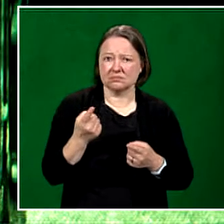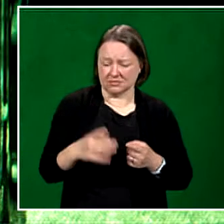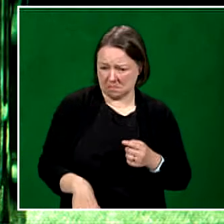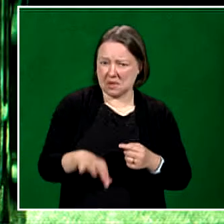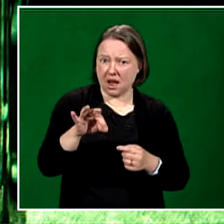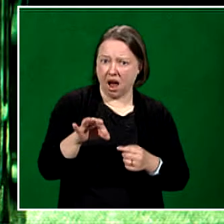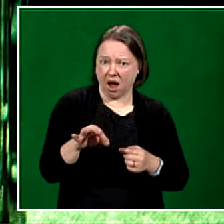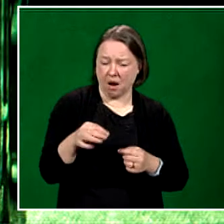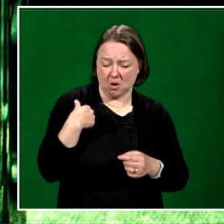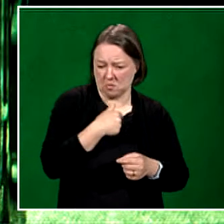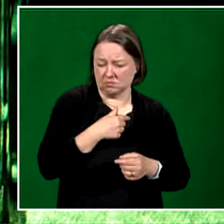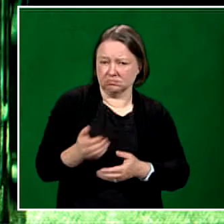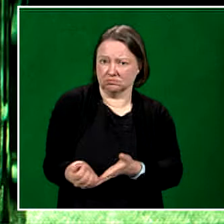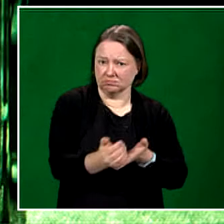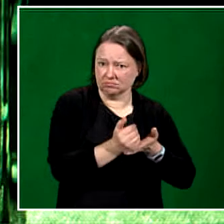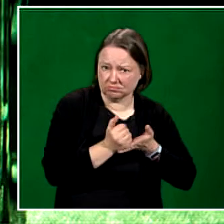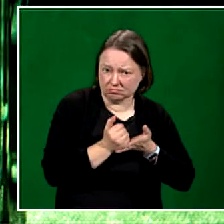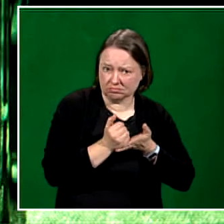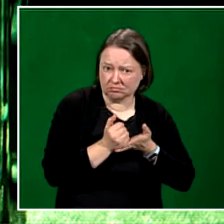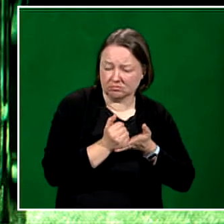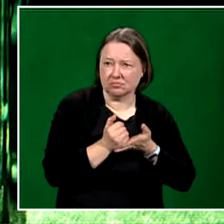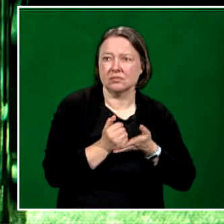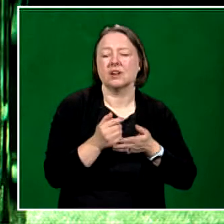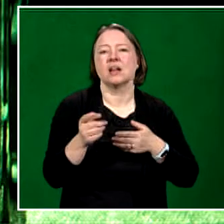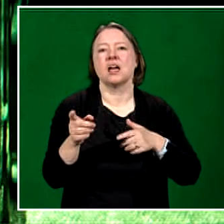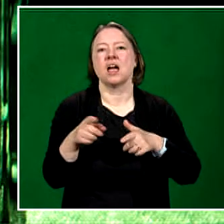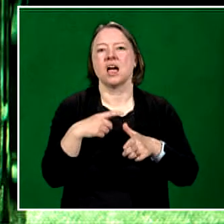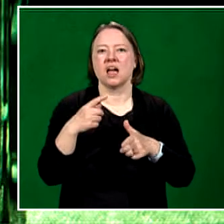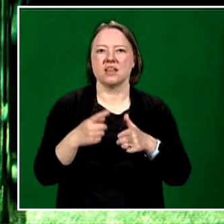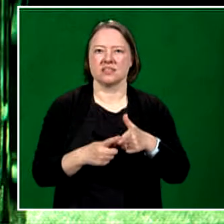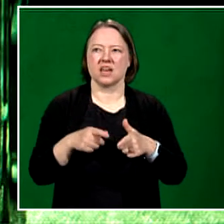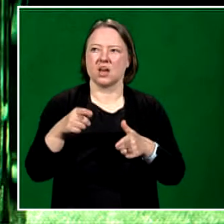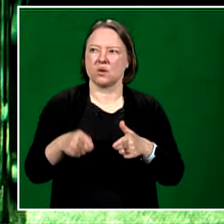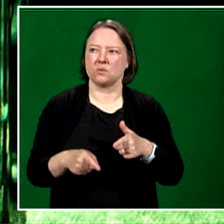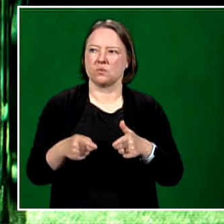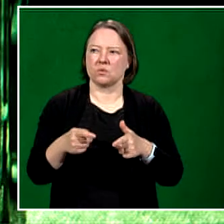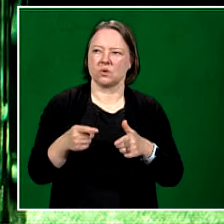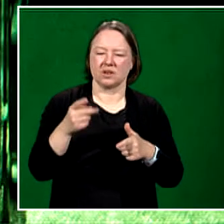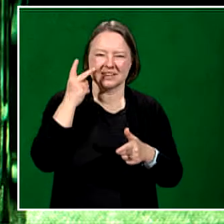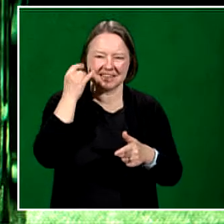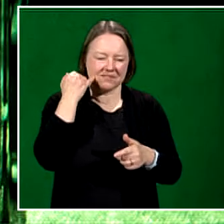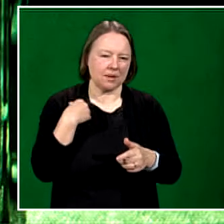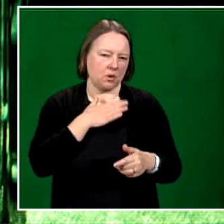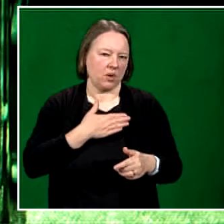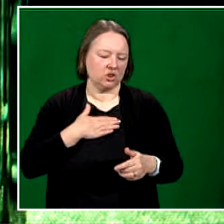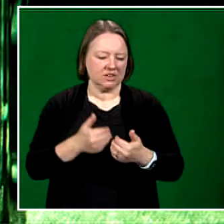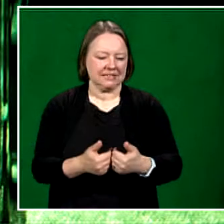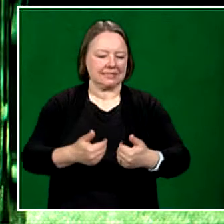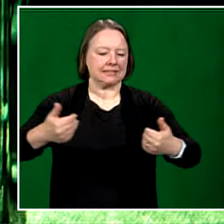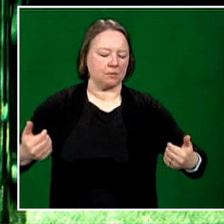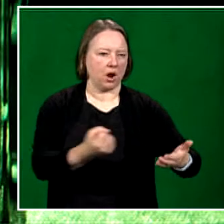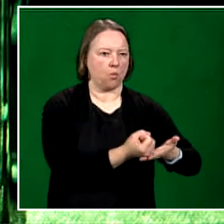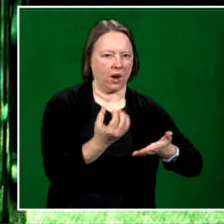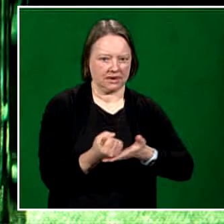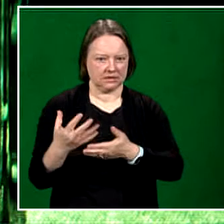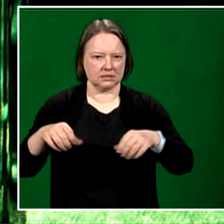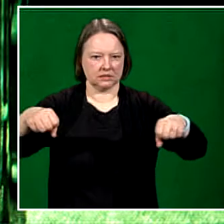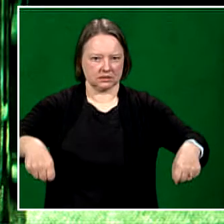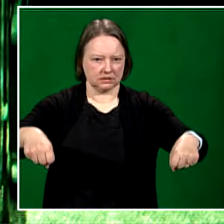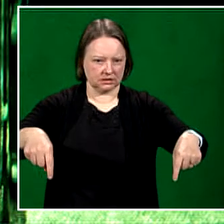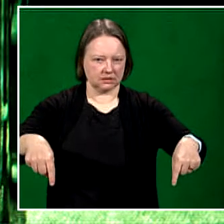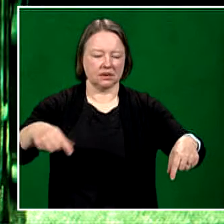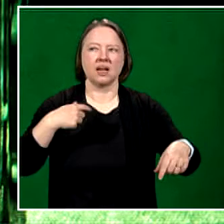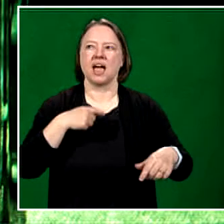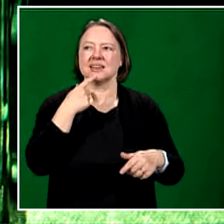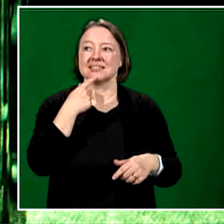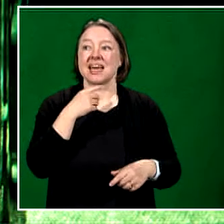them up? Then we assessed the extent to which they will be willing to segregate the waste. The results showed that 93%